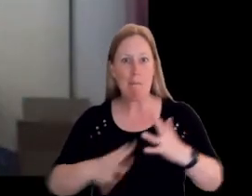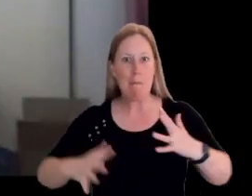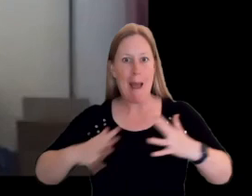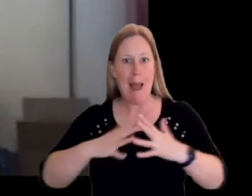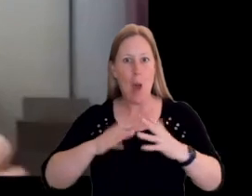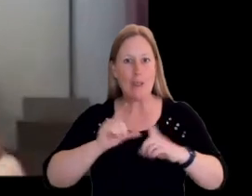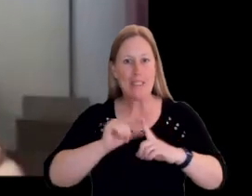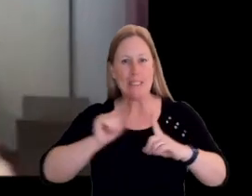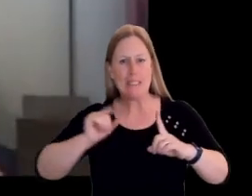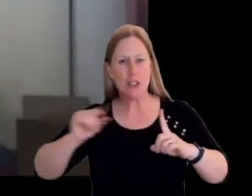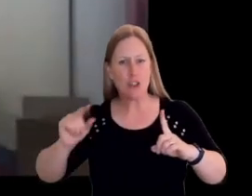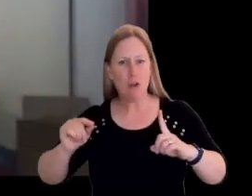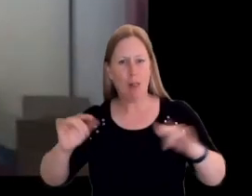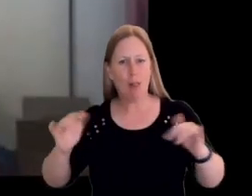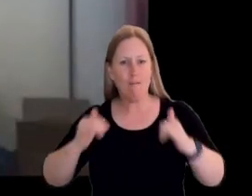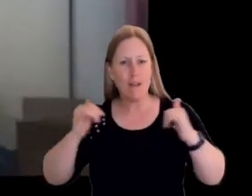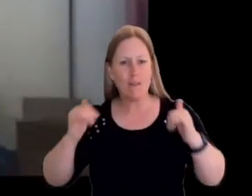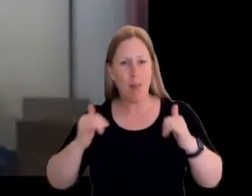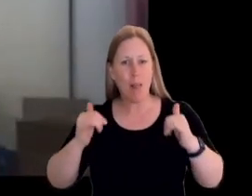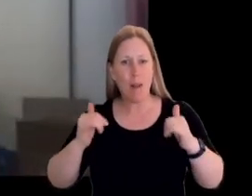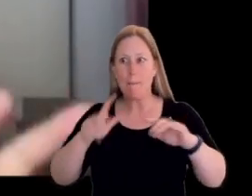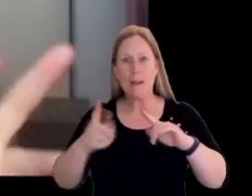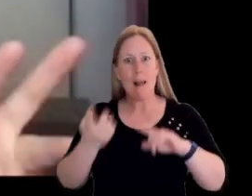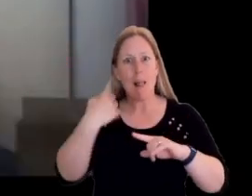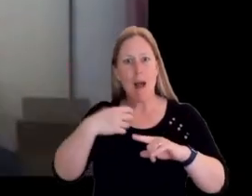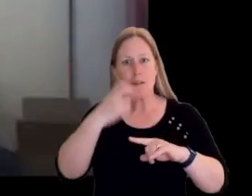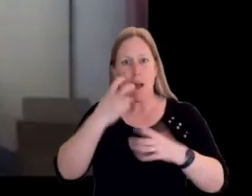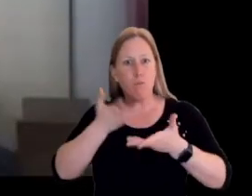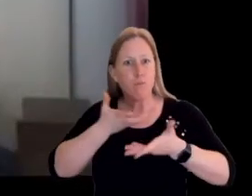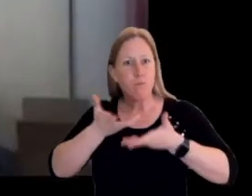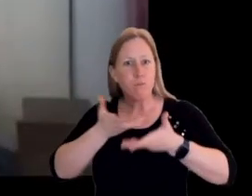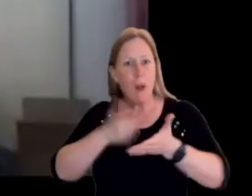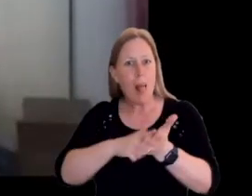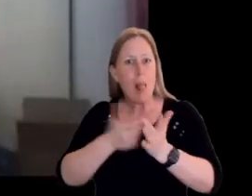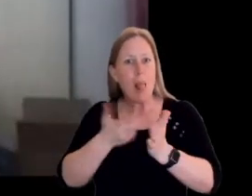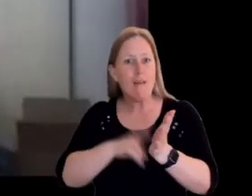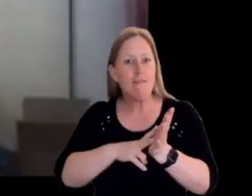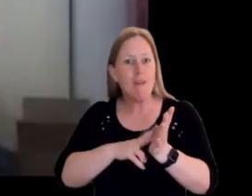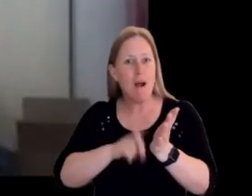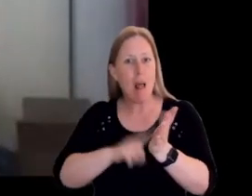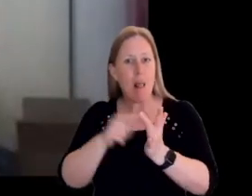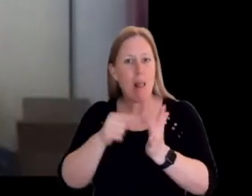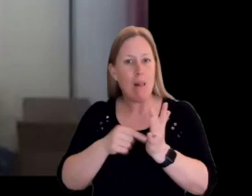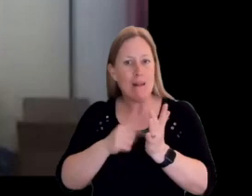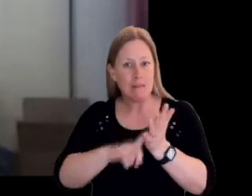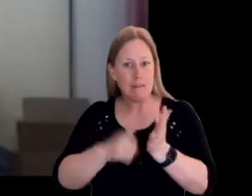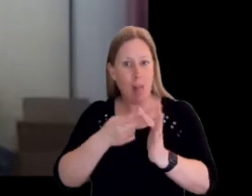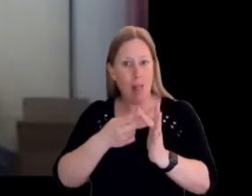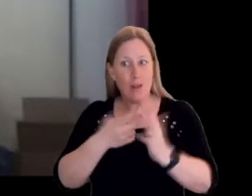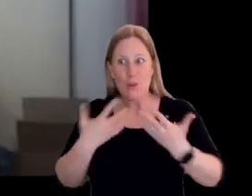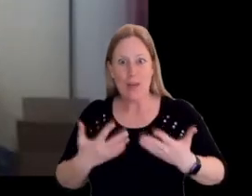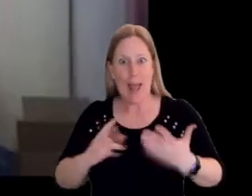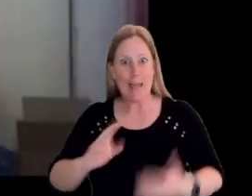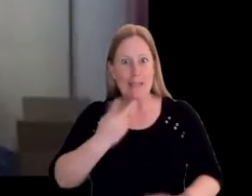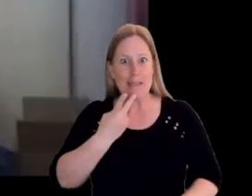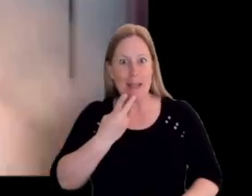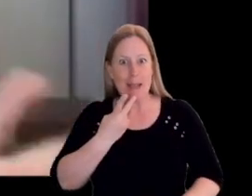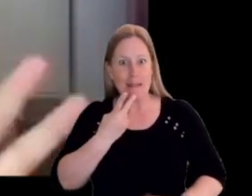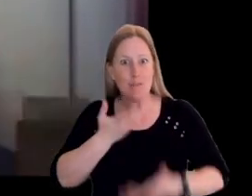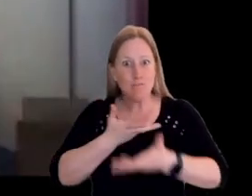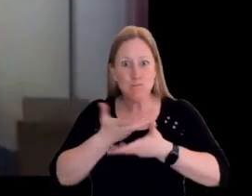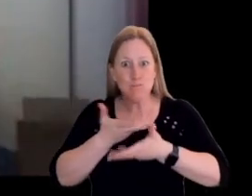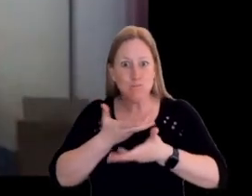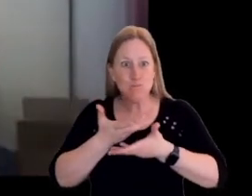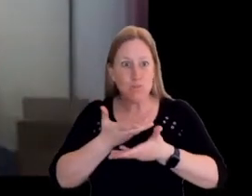Festival. We had a wonderful conversation with Liv Little last night, and this is the second thing that I'm doing, and I am so excited